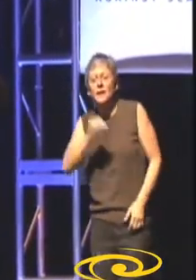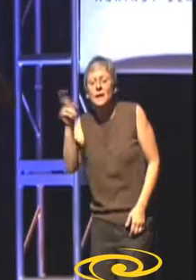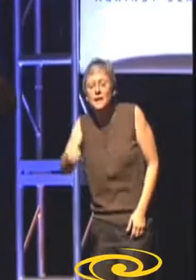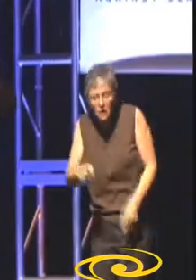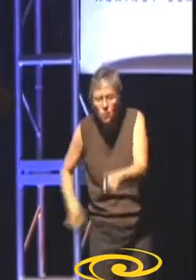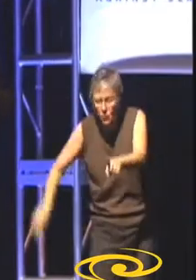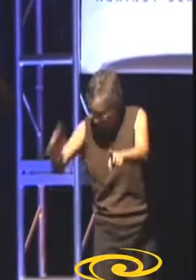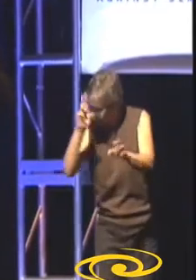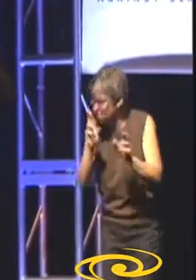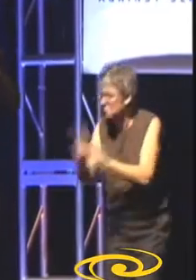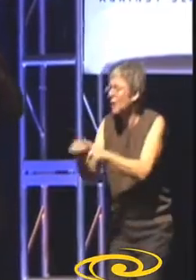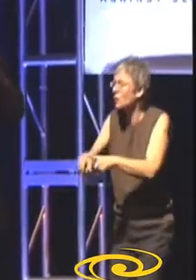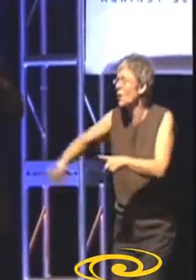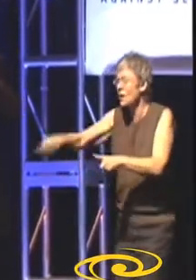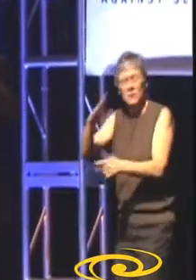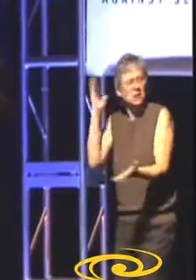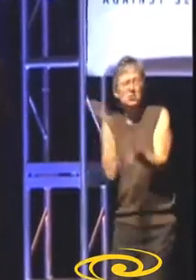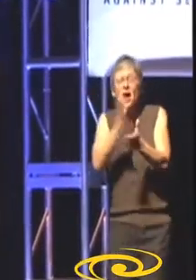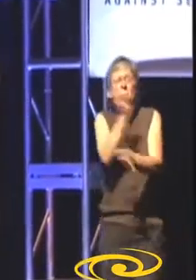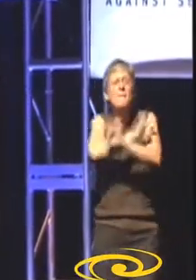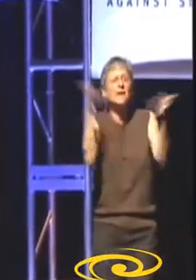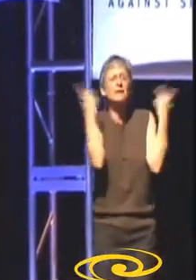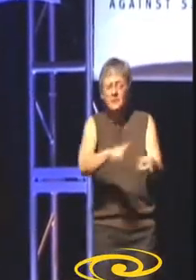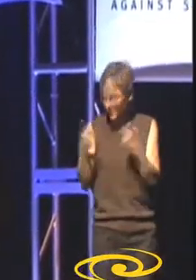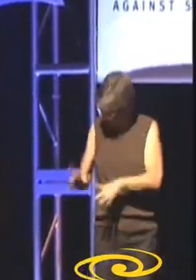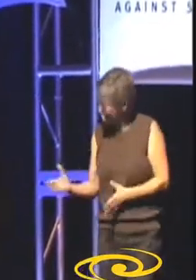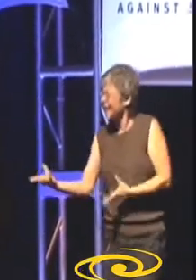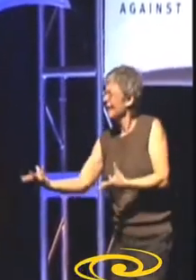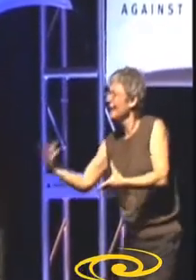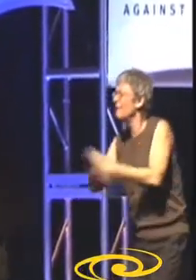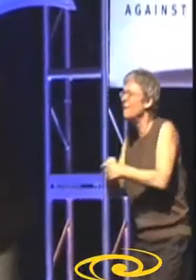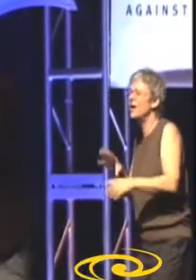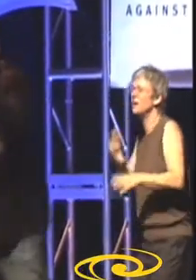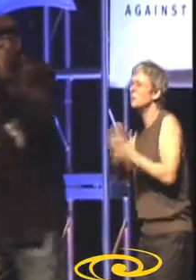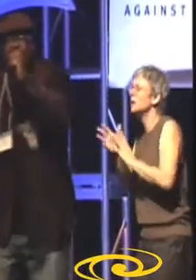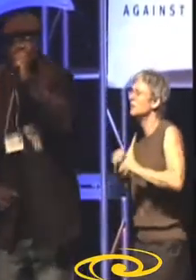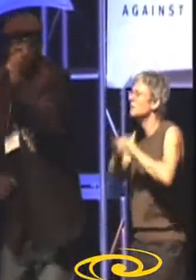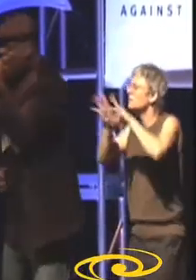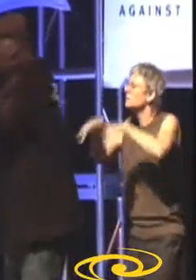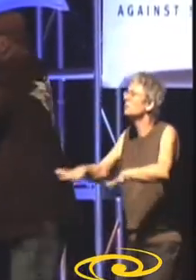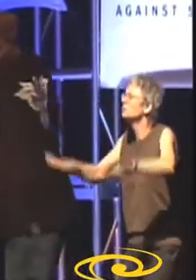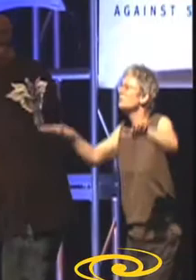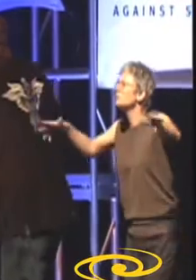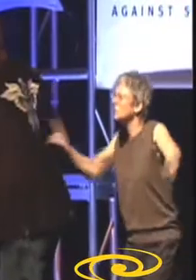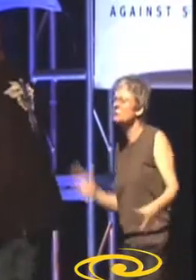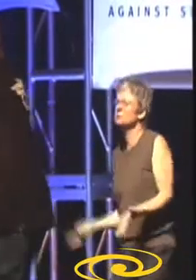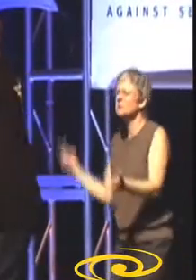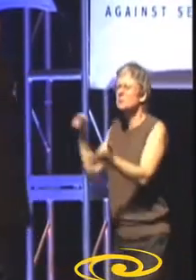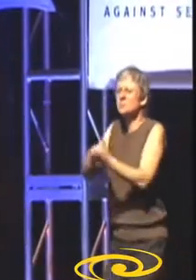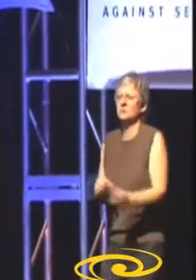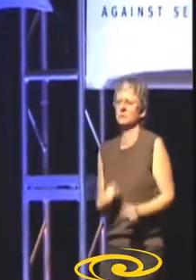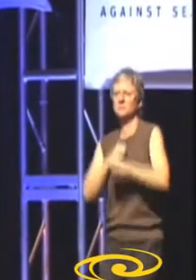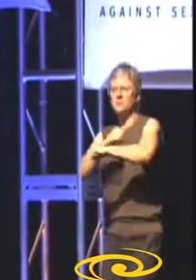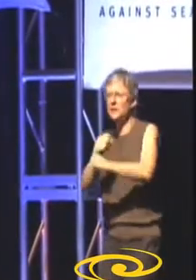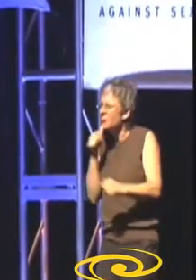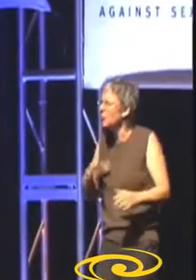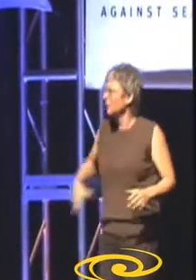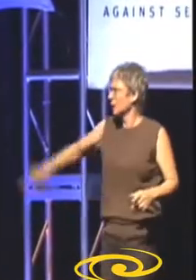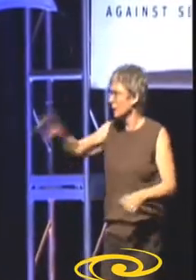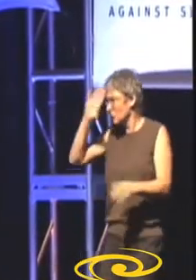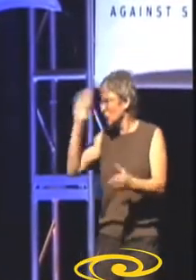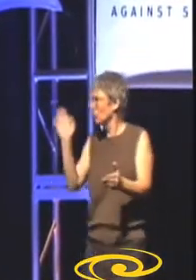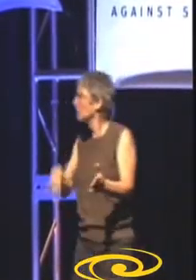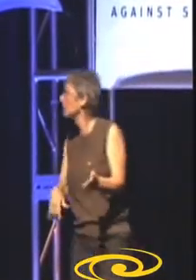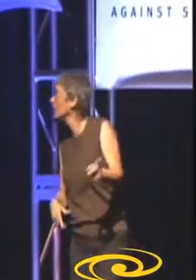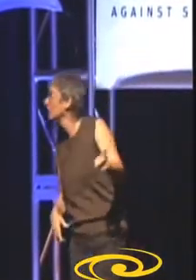in the struggle join in Putting violence to an end, let's get involved We gotta break out the box to male dominance And challenge the role we